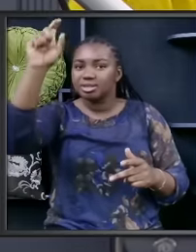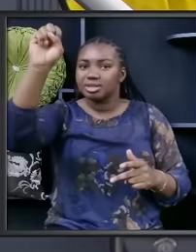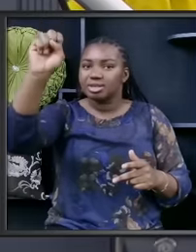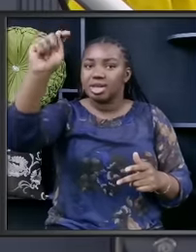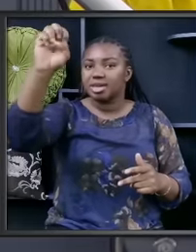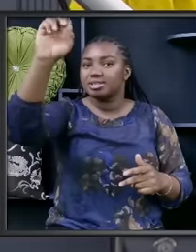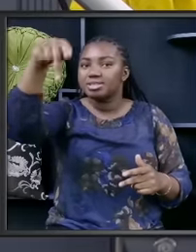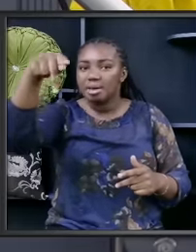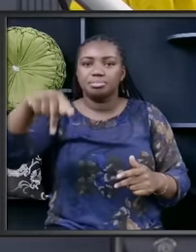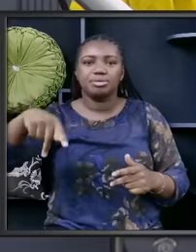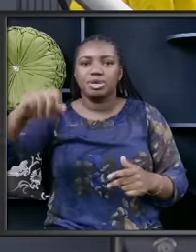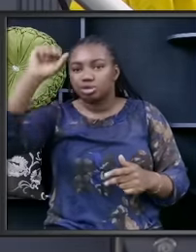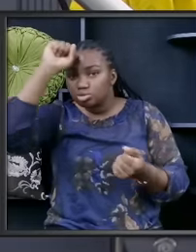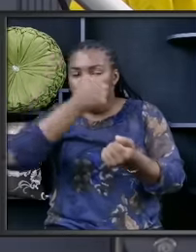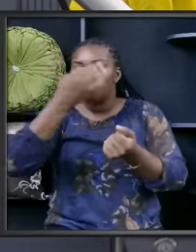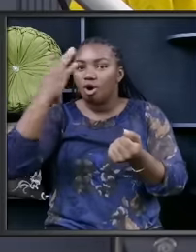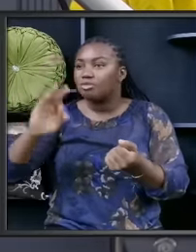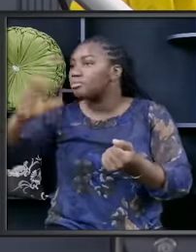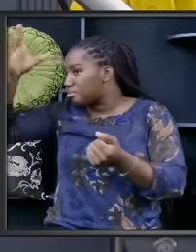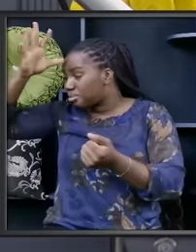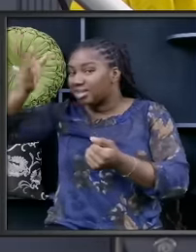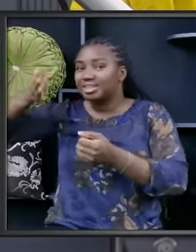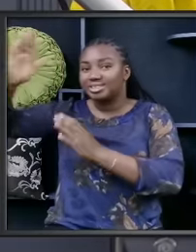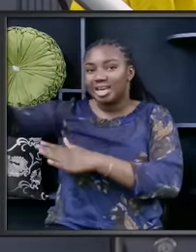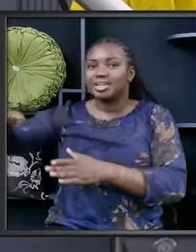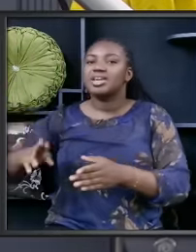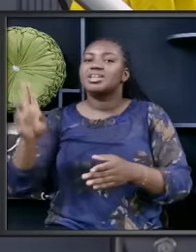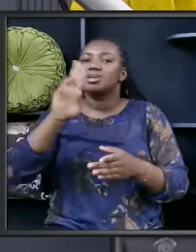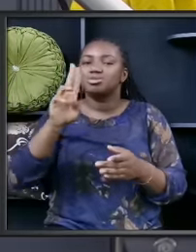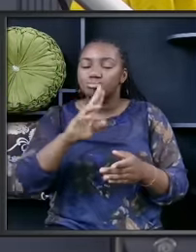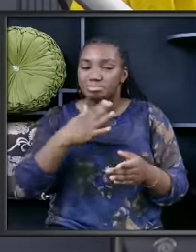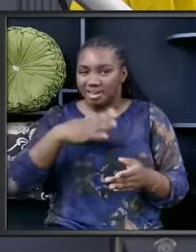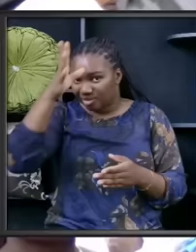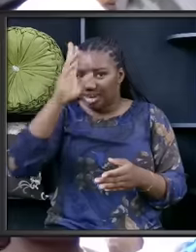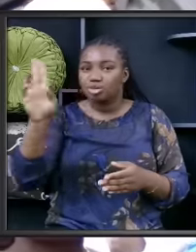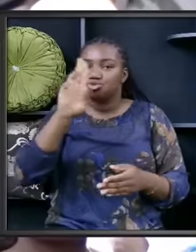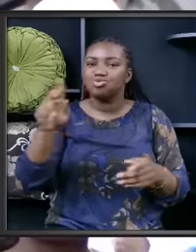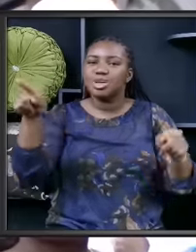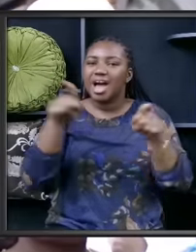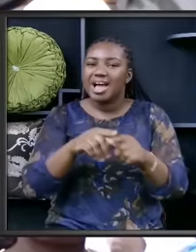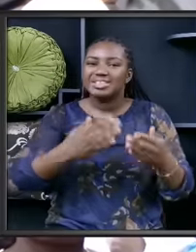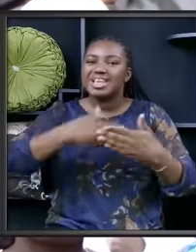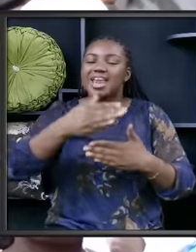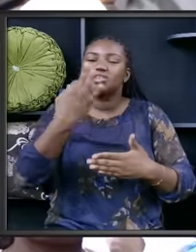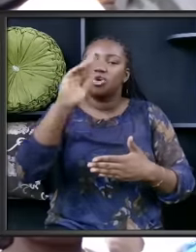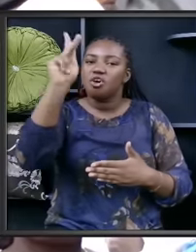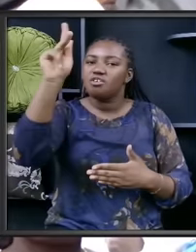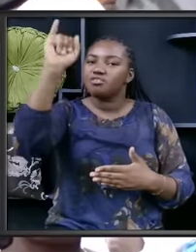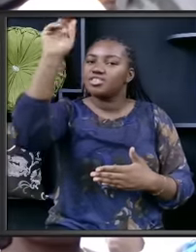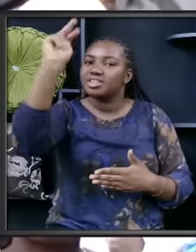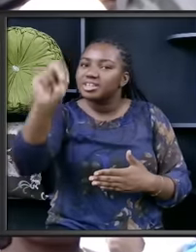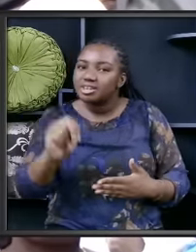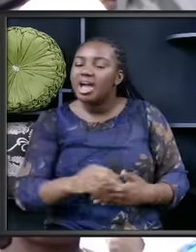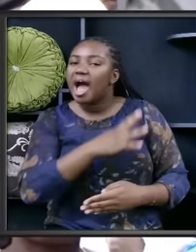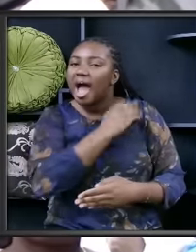now my knee, now every time I go, they beg my father, say me forgive him. Now him, my father tell me, say make I no go waste my money, say I